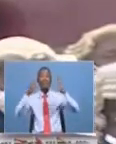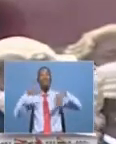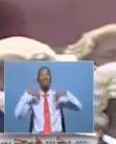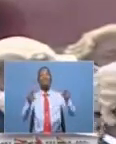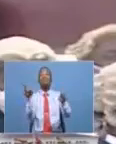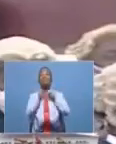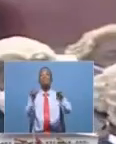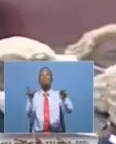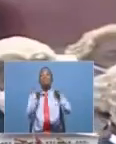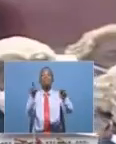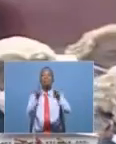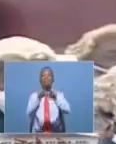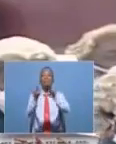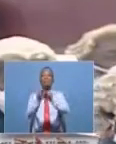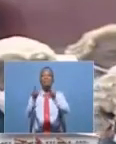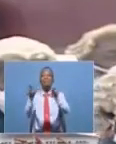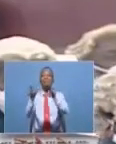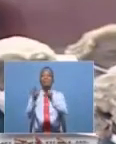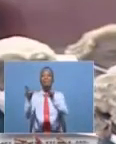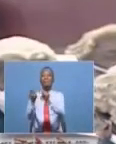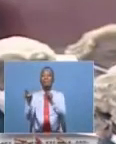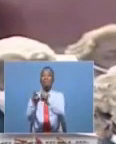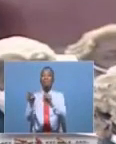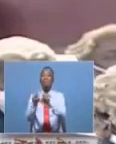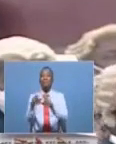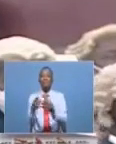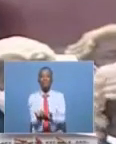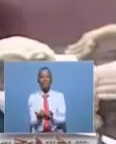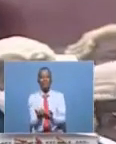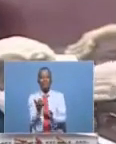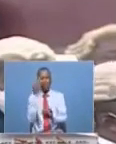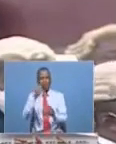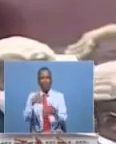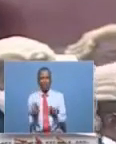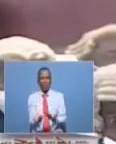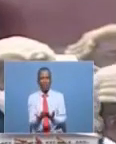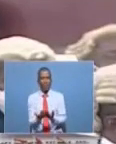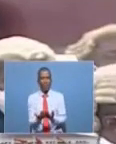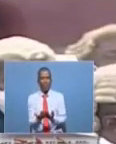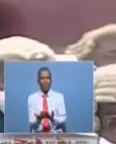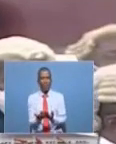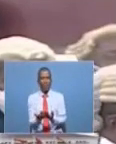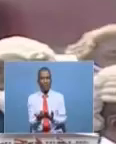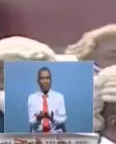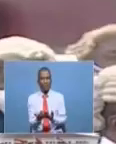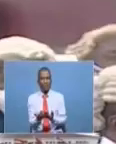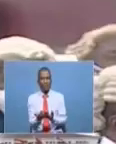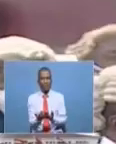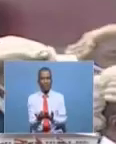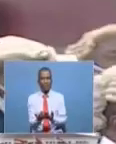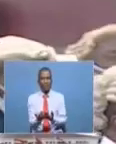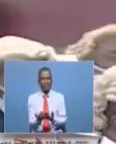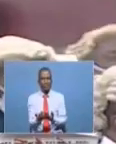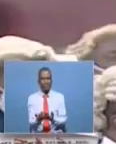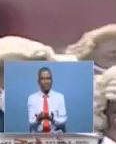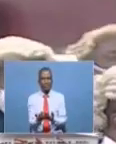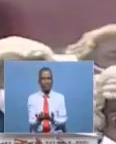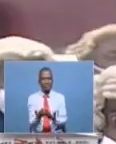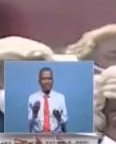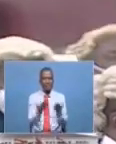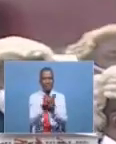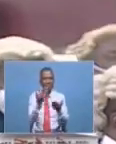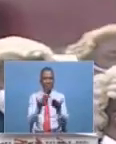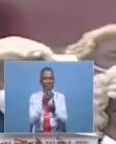Lord, there has been no new ground that has been urged on this honorable court for which